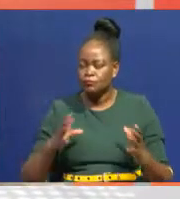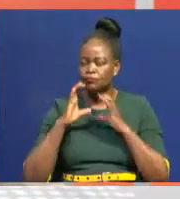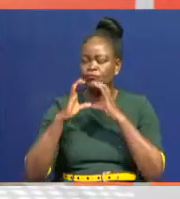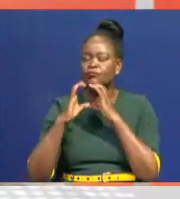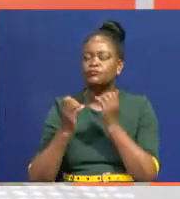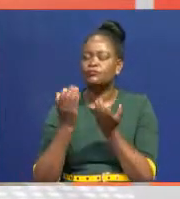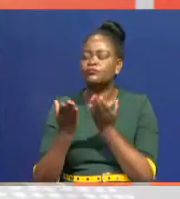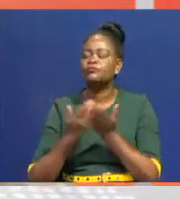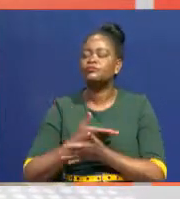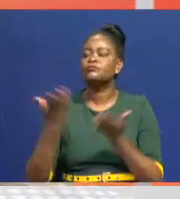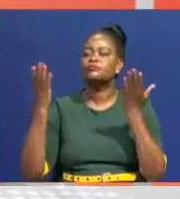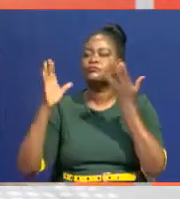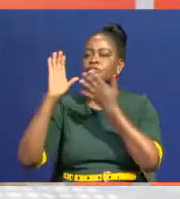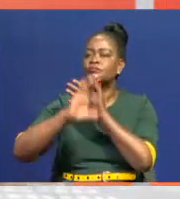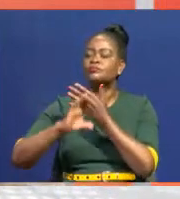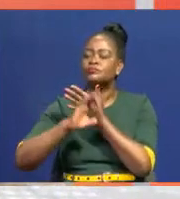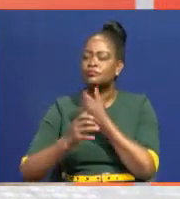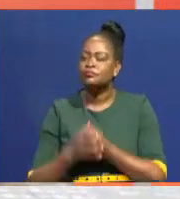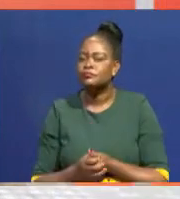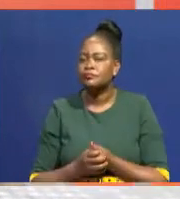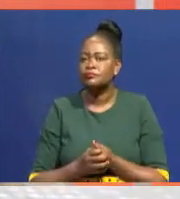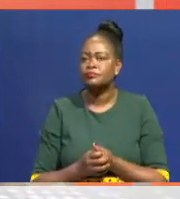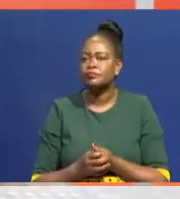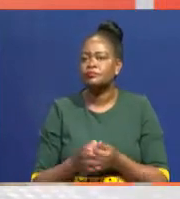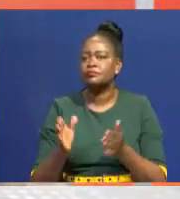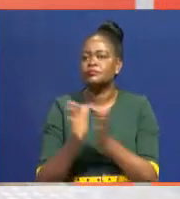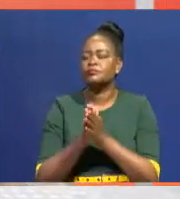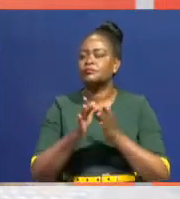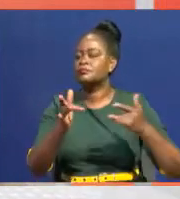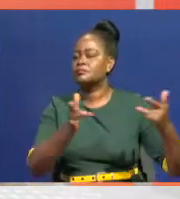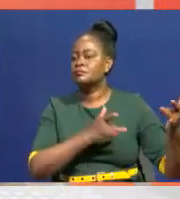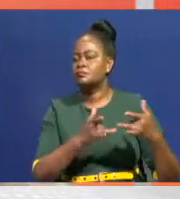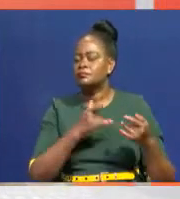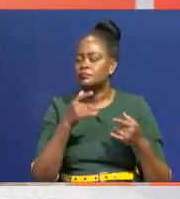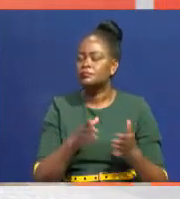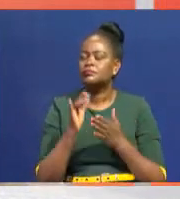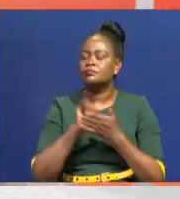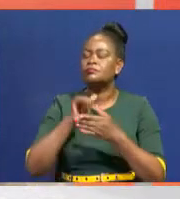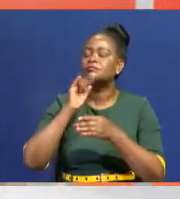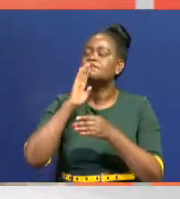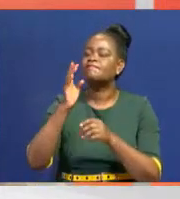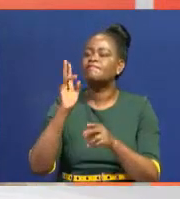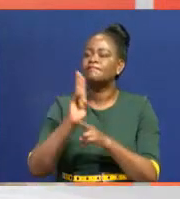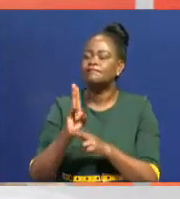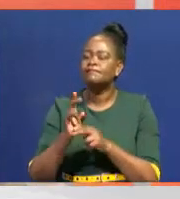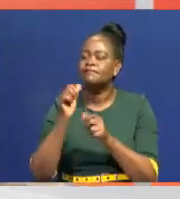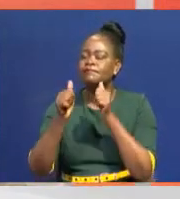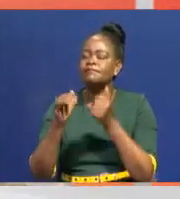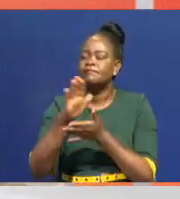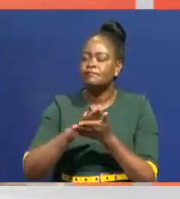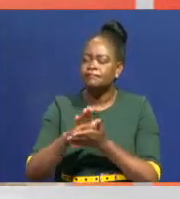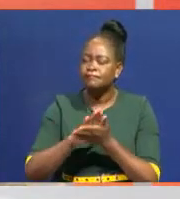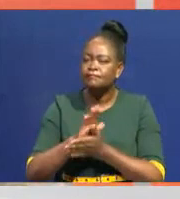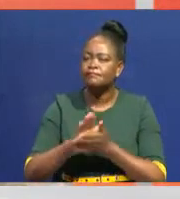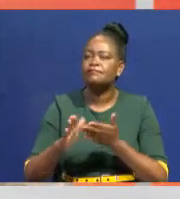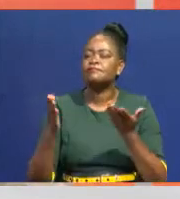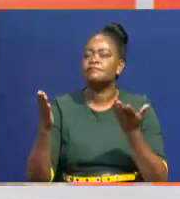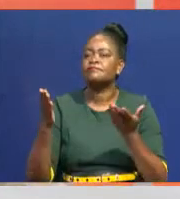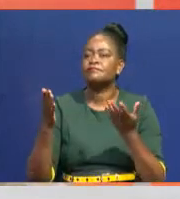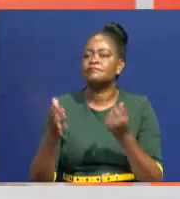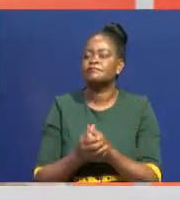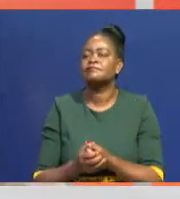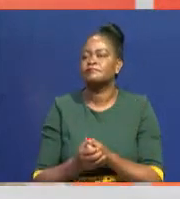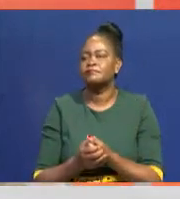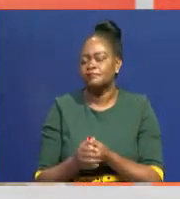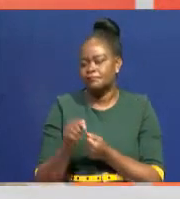throughout the country, and considering the mechanisms that are being used, which is basically the rollout obligations